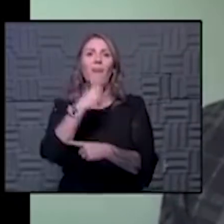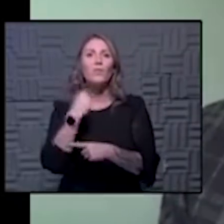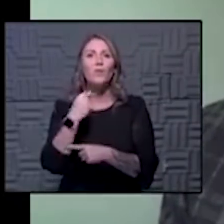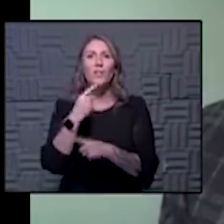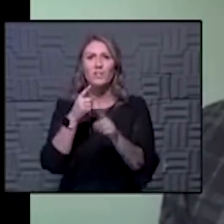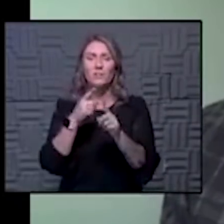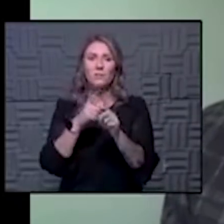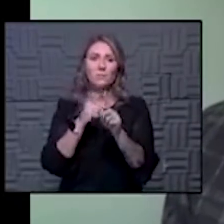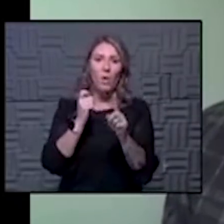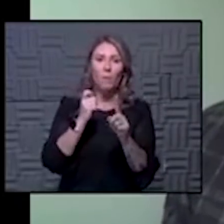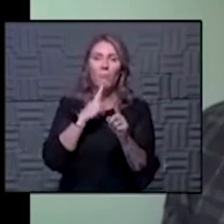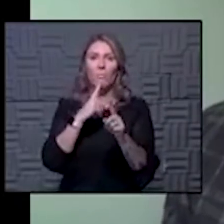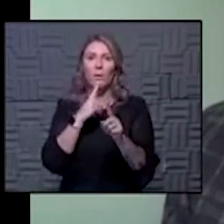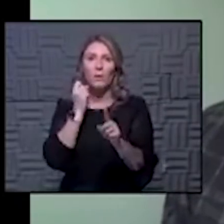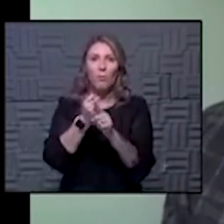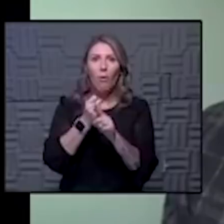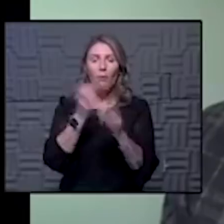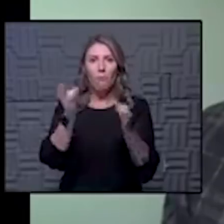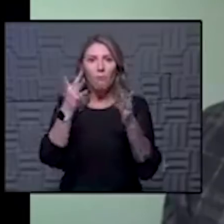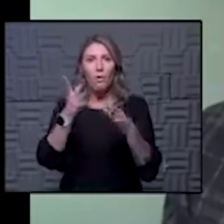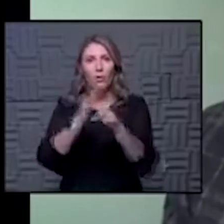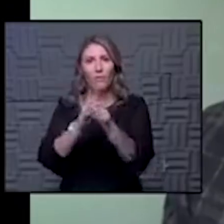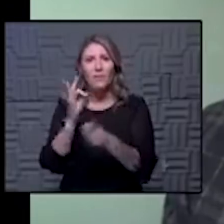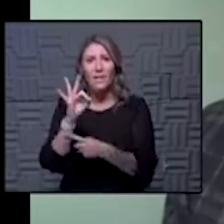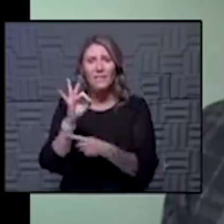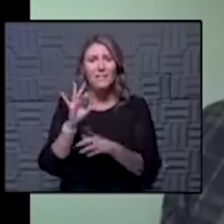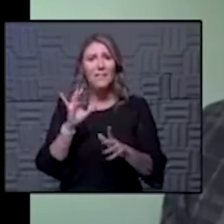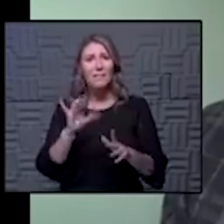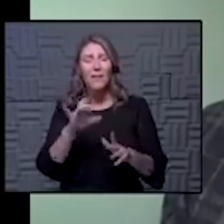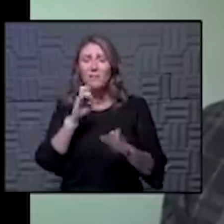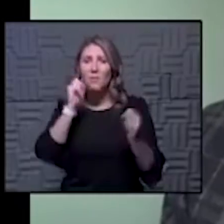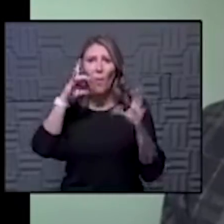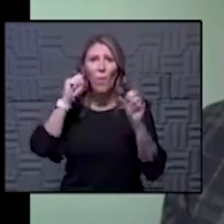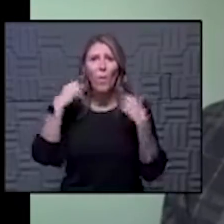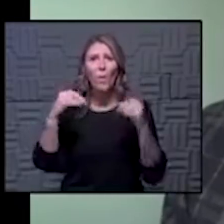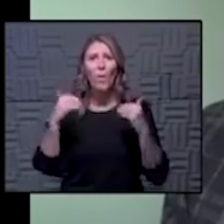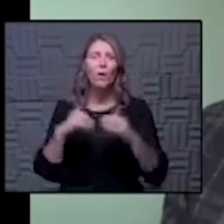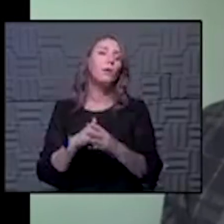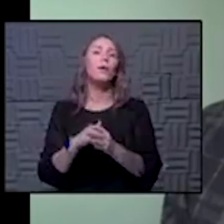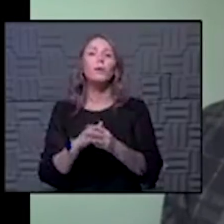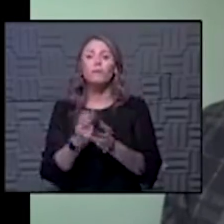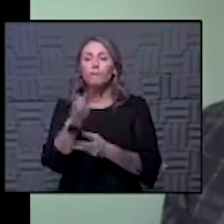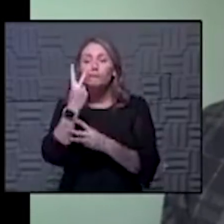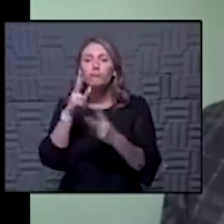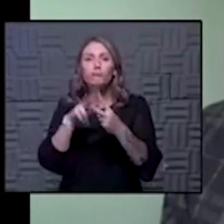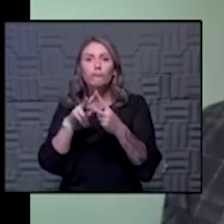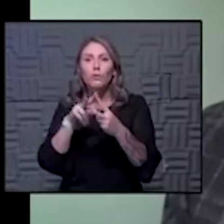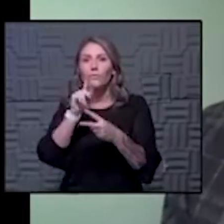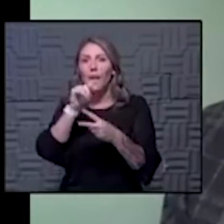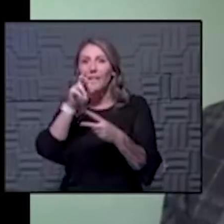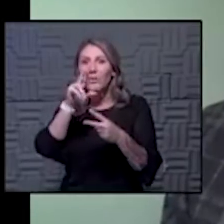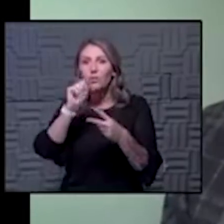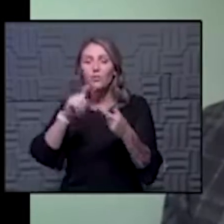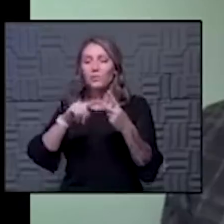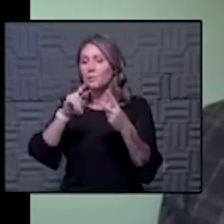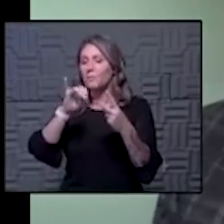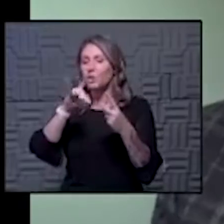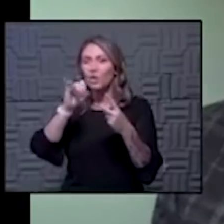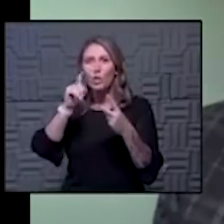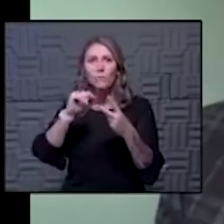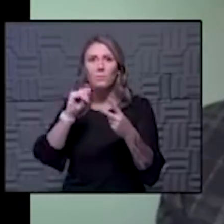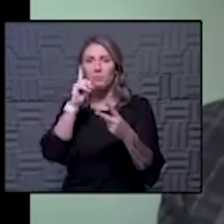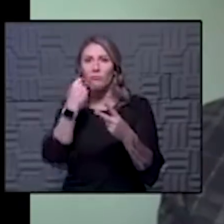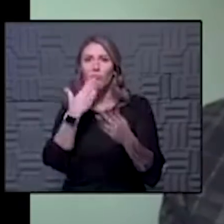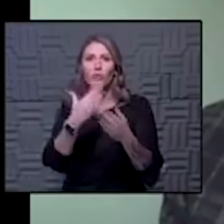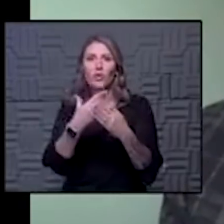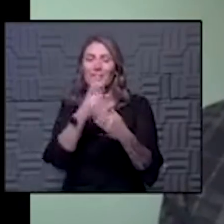with COVID-19. That's remarkable. The two vaccines, both Pfizer's and Moderna's look really good. We haven't seen all